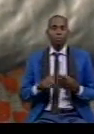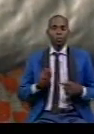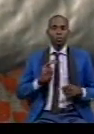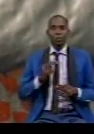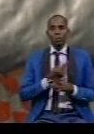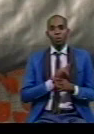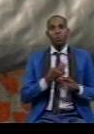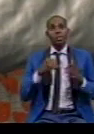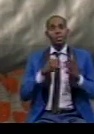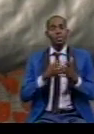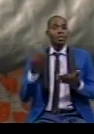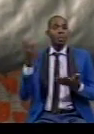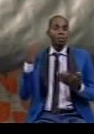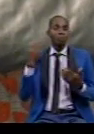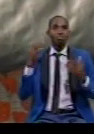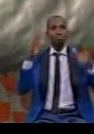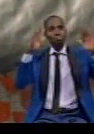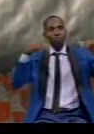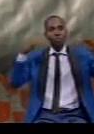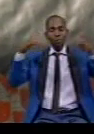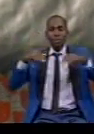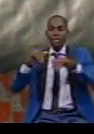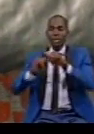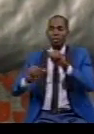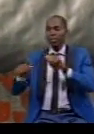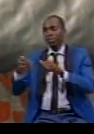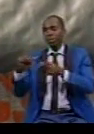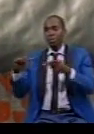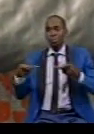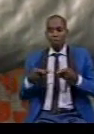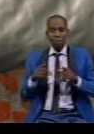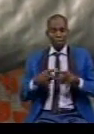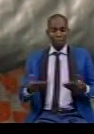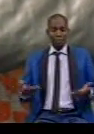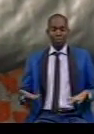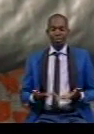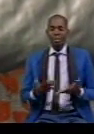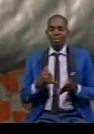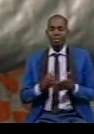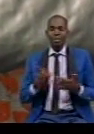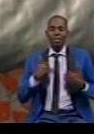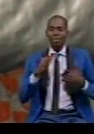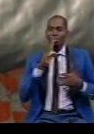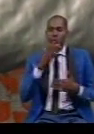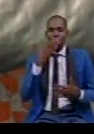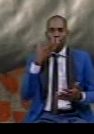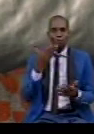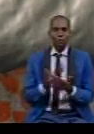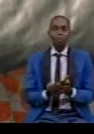the power that the Lord has given you, and then you run there again, you will not run again.